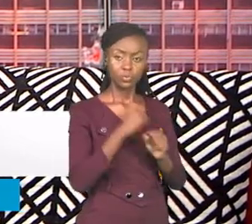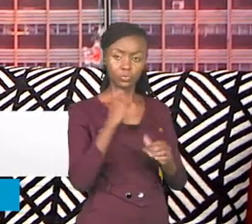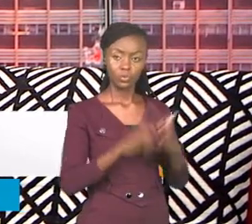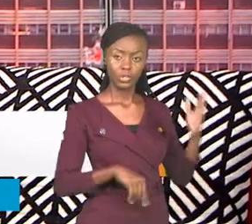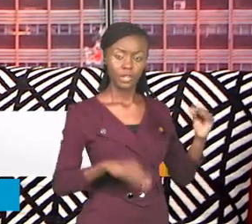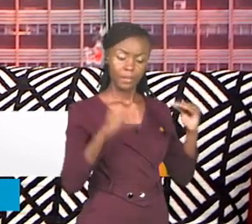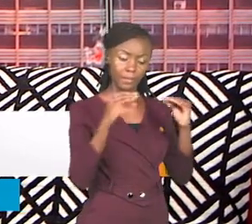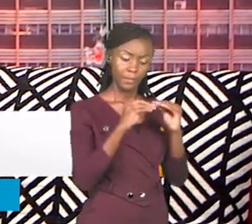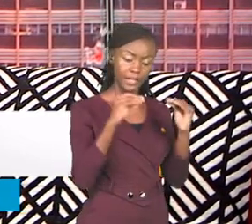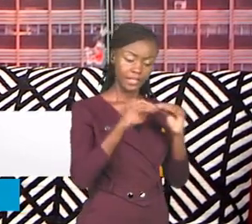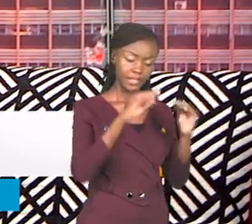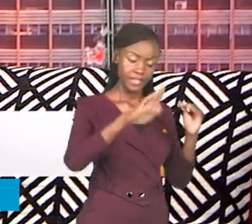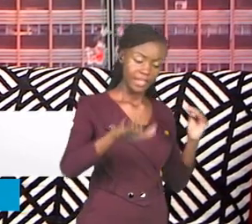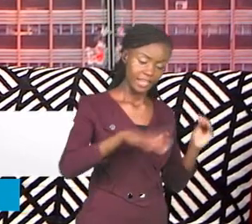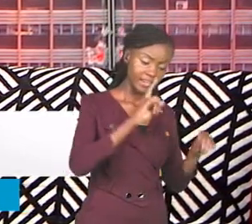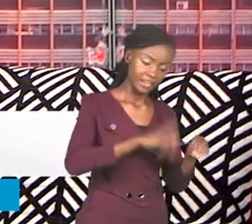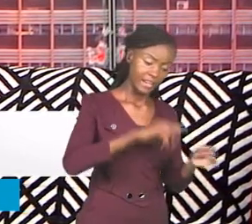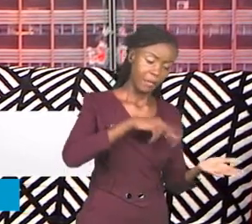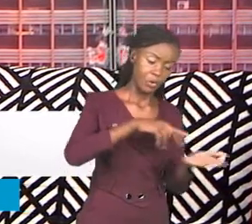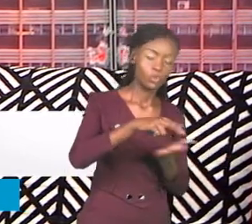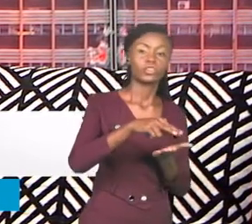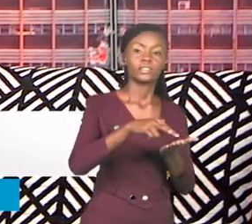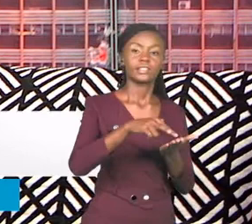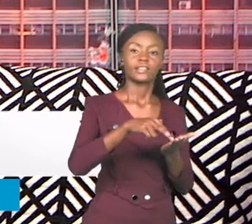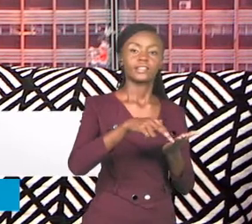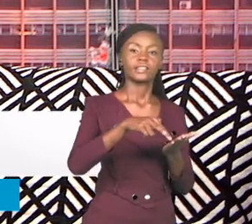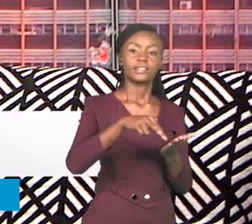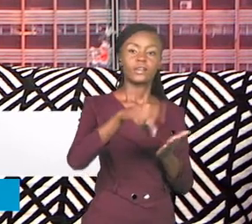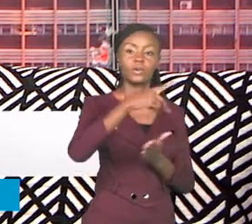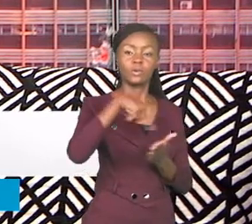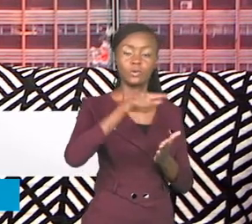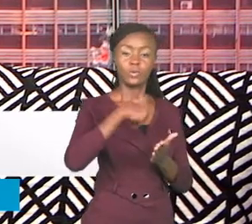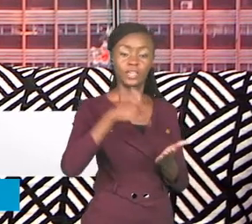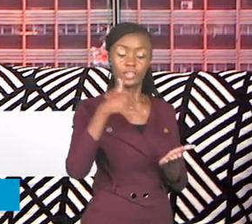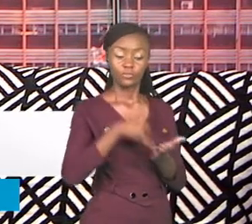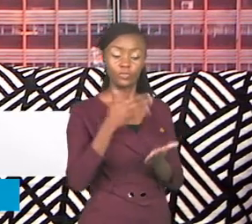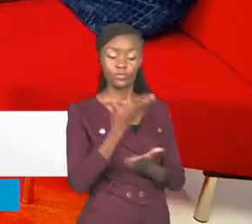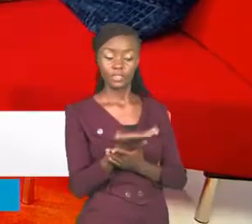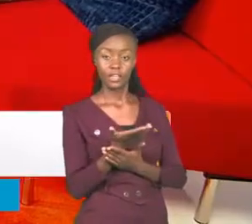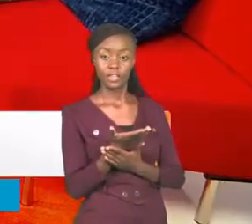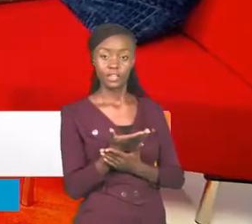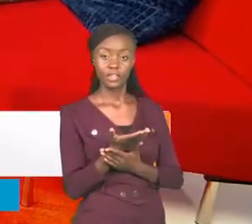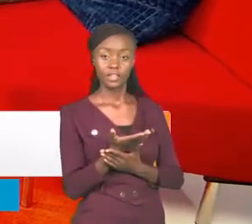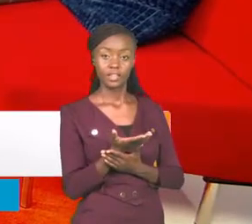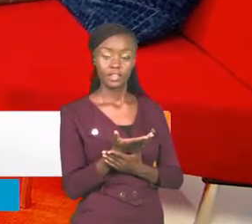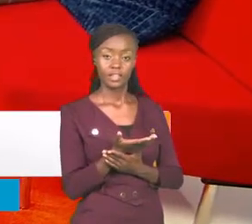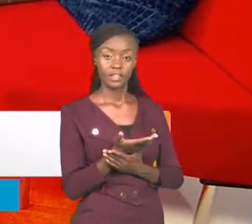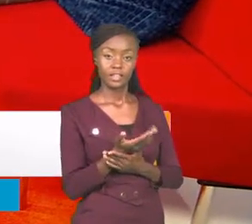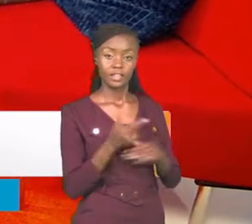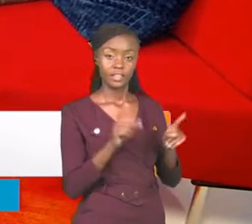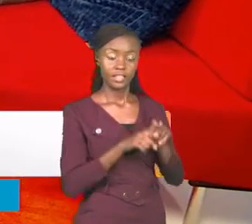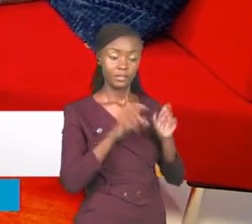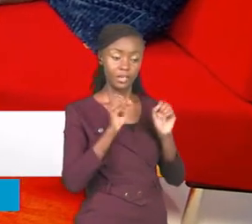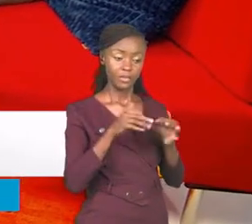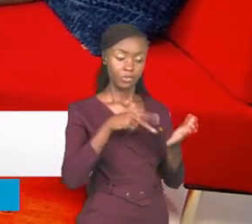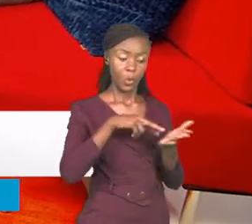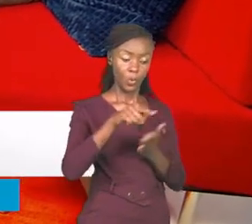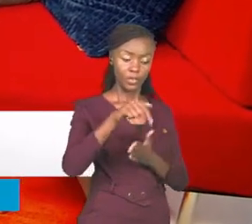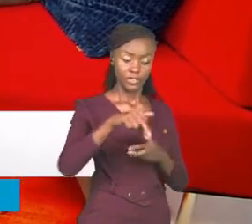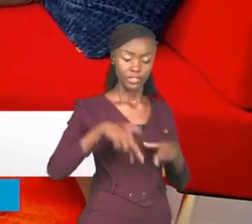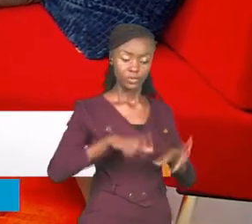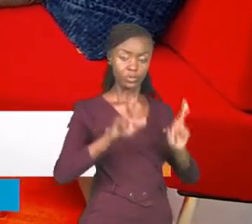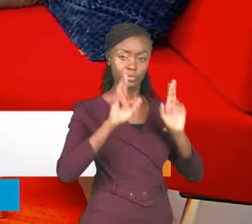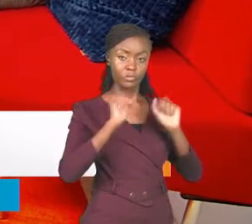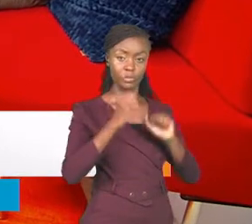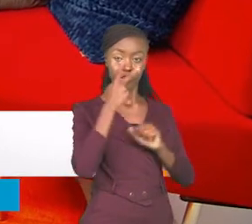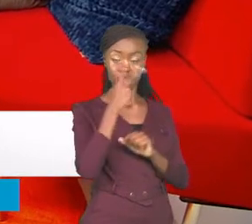meeting them at the point of crossing. That's where we've been engaging them, at the point of crossing. If you walked on this road, you'd see, or